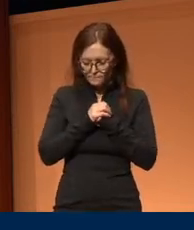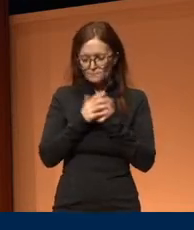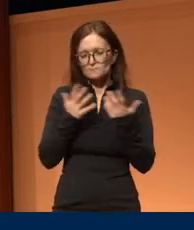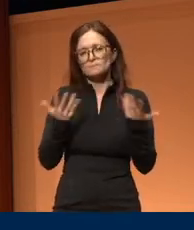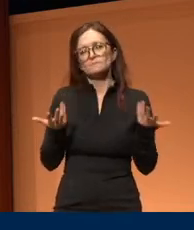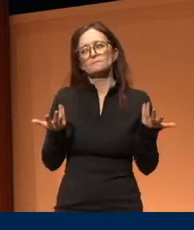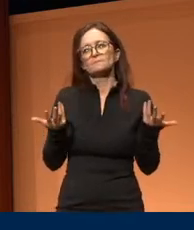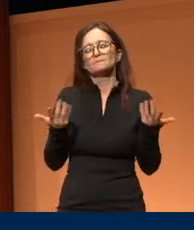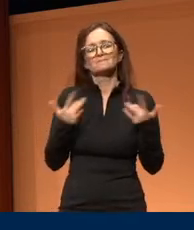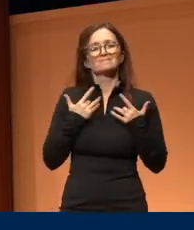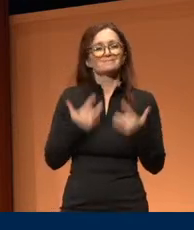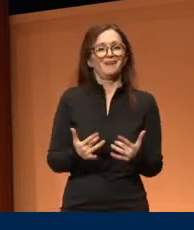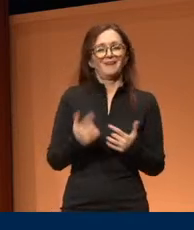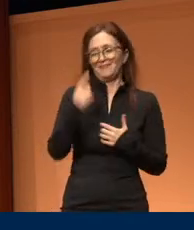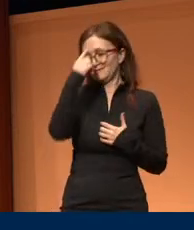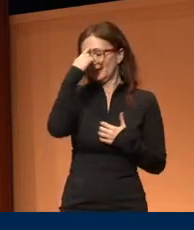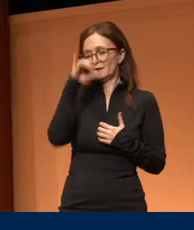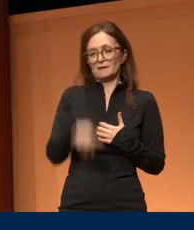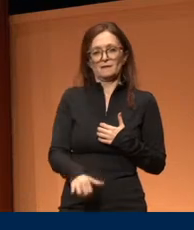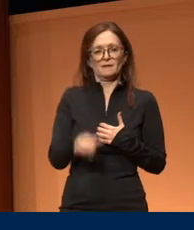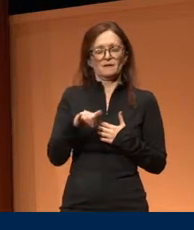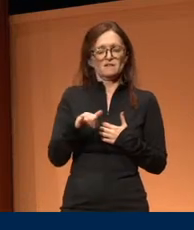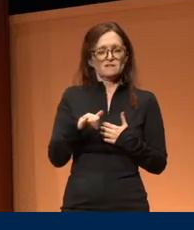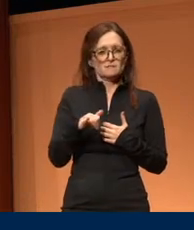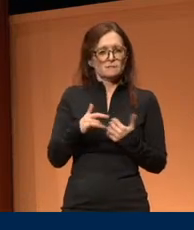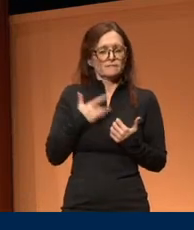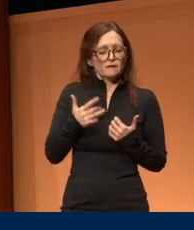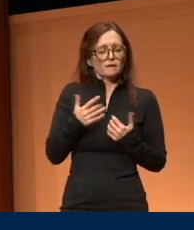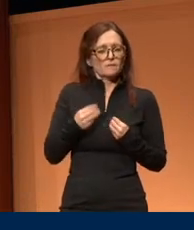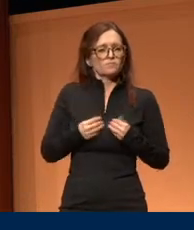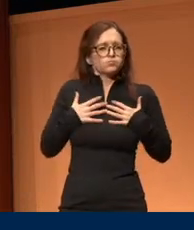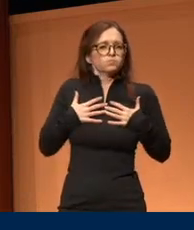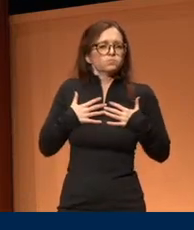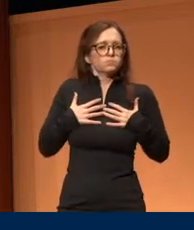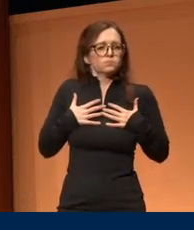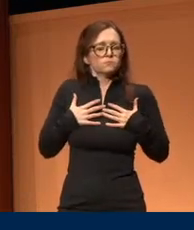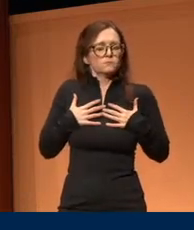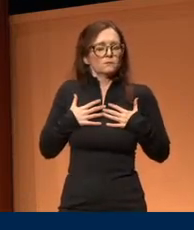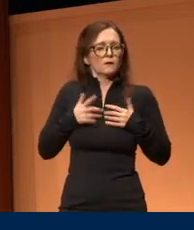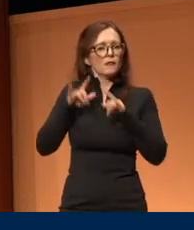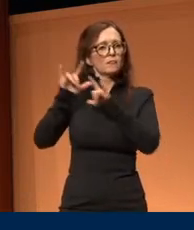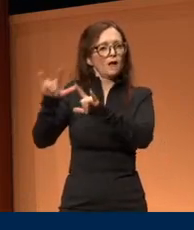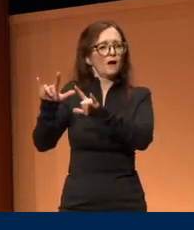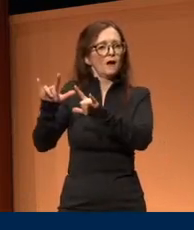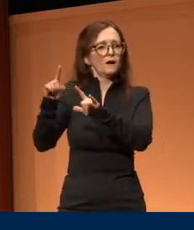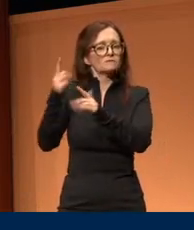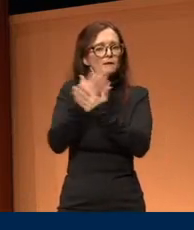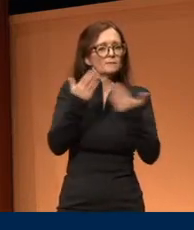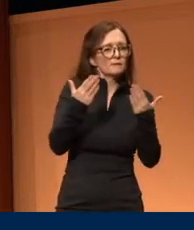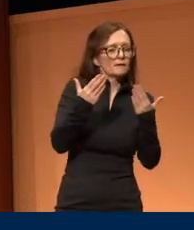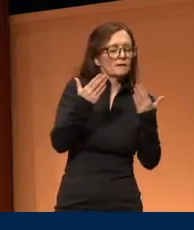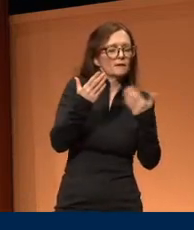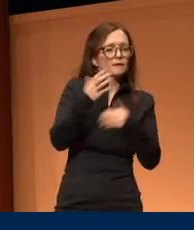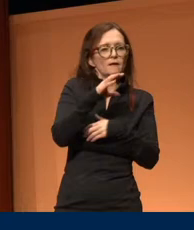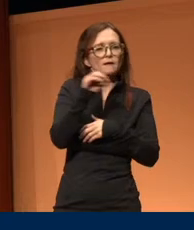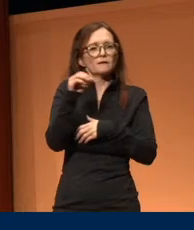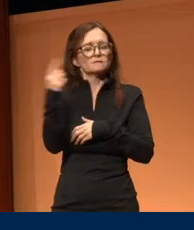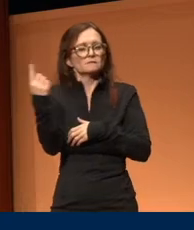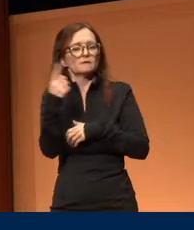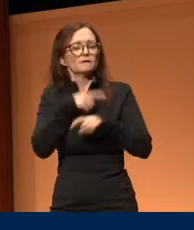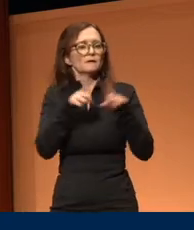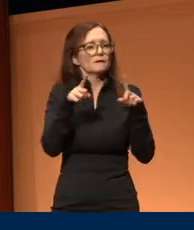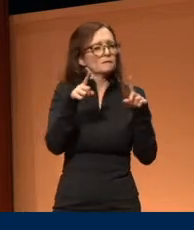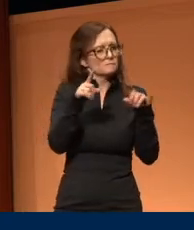I tend to think that the intense feeling of affection for something or someone is unitary, but then you can sort